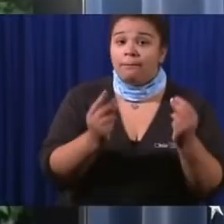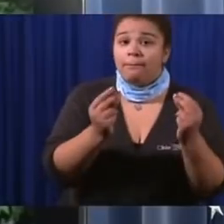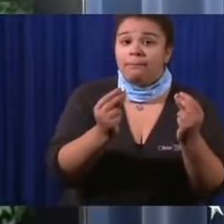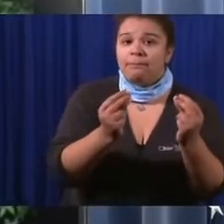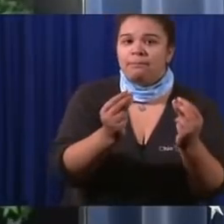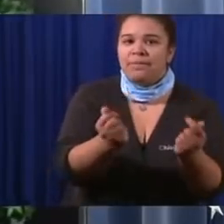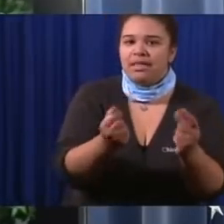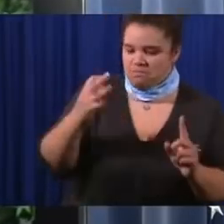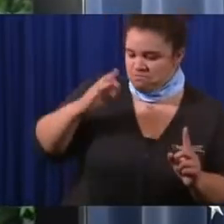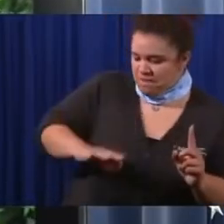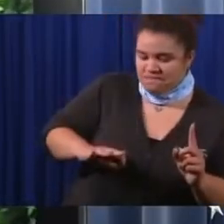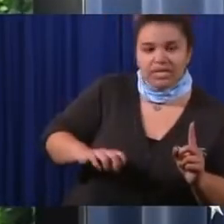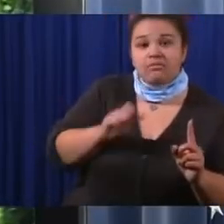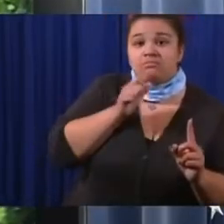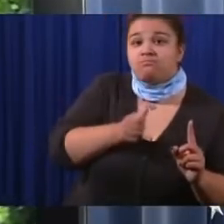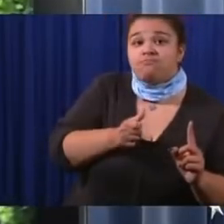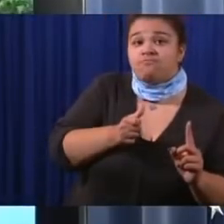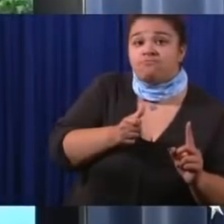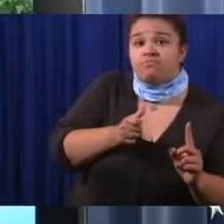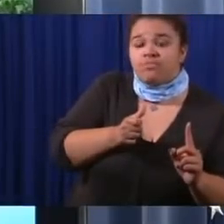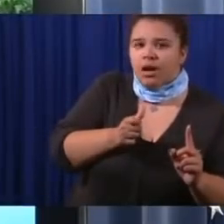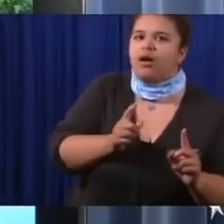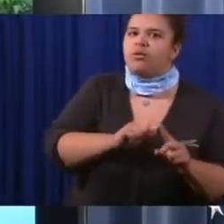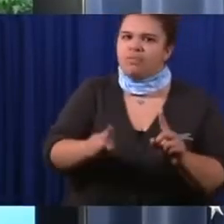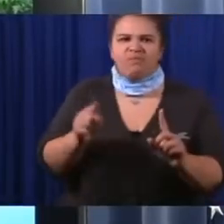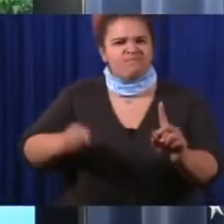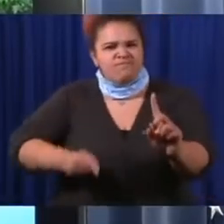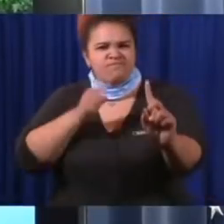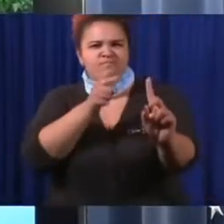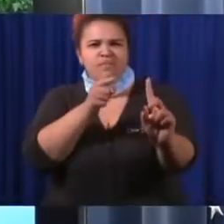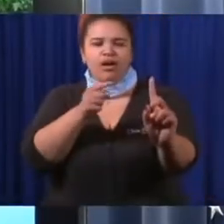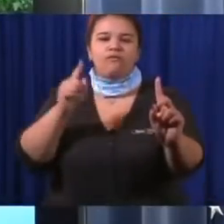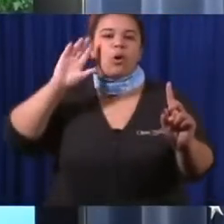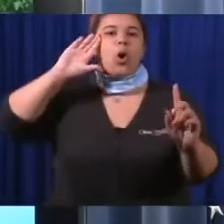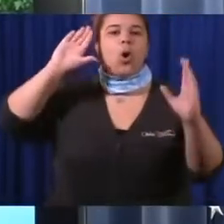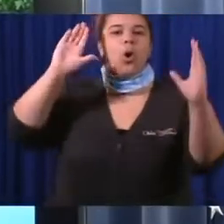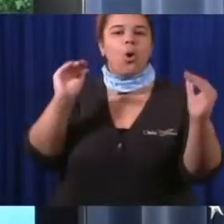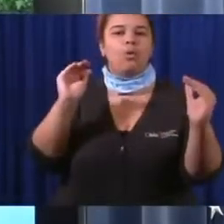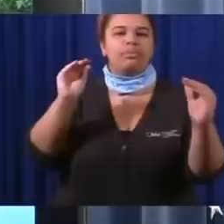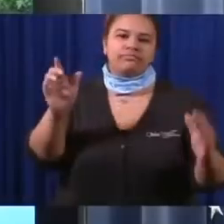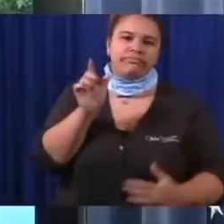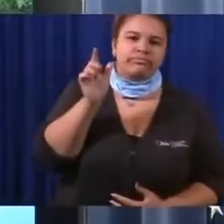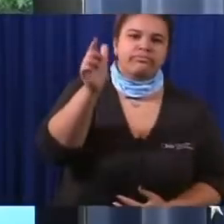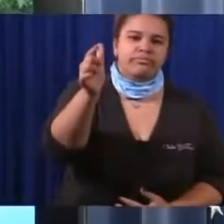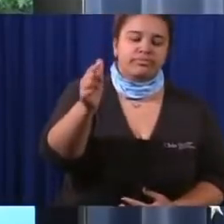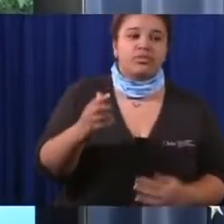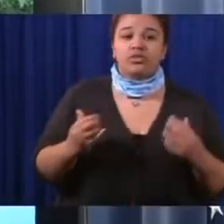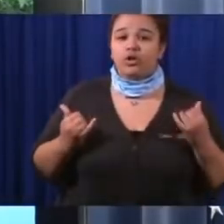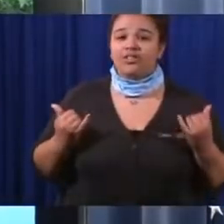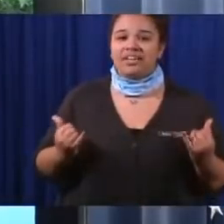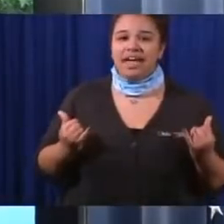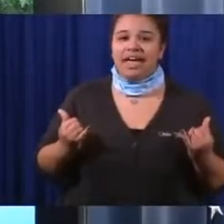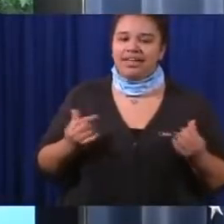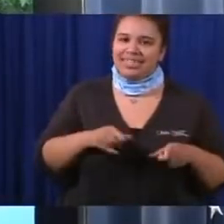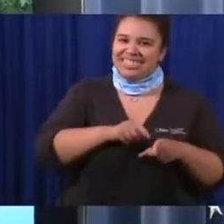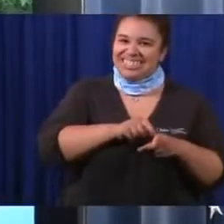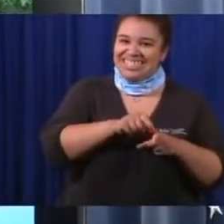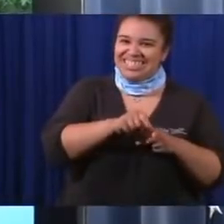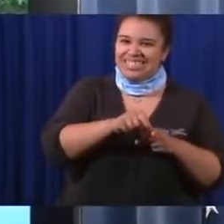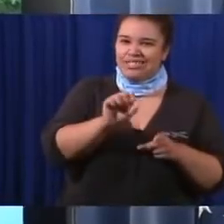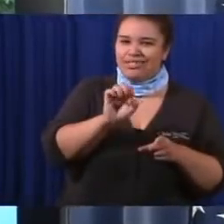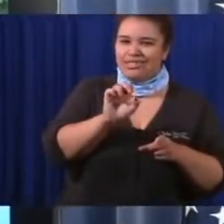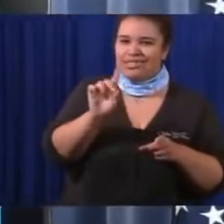nonetheless because we have hope for the future. We plant seeds today in our hope for a brighter